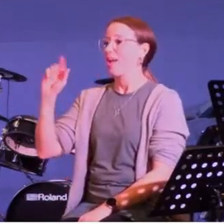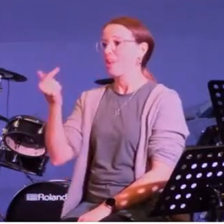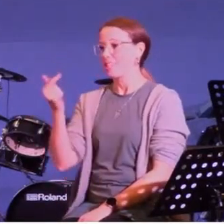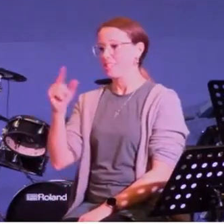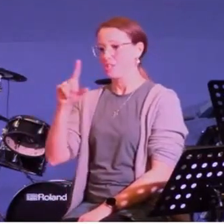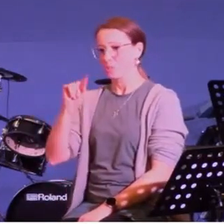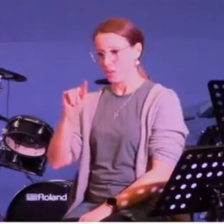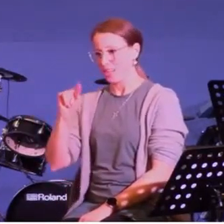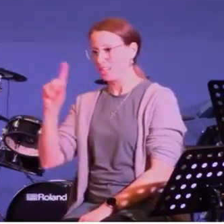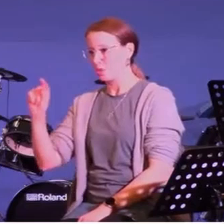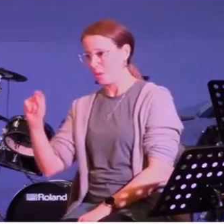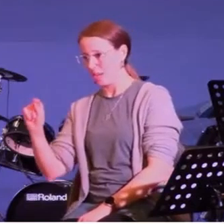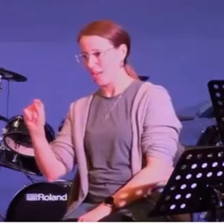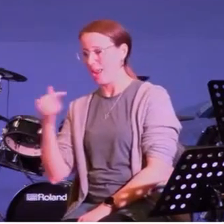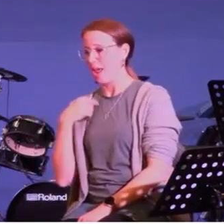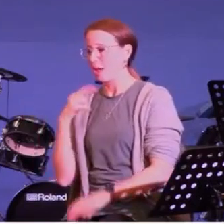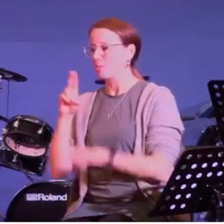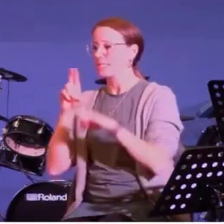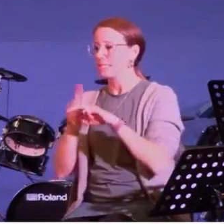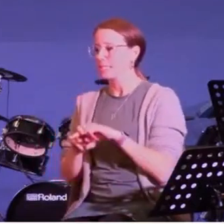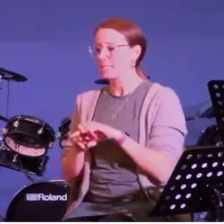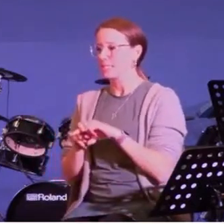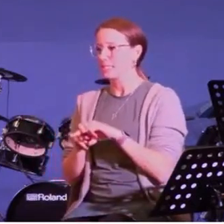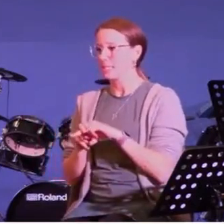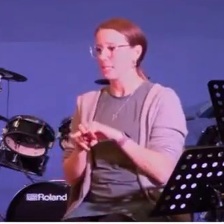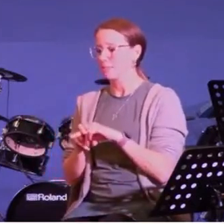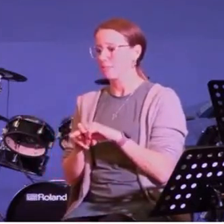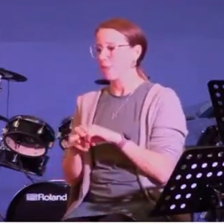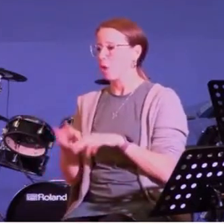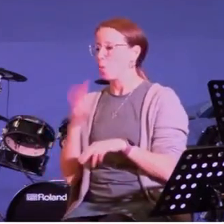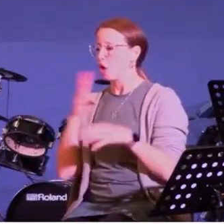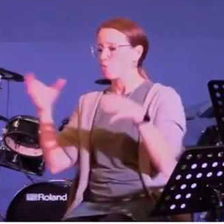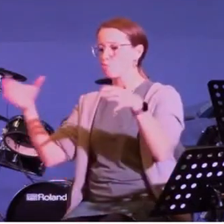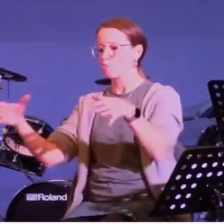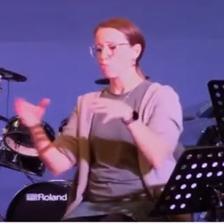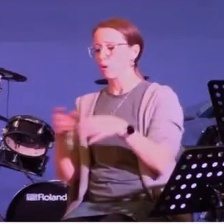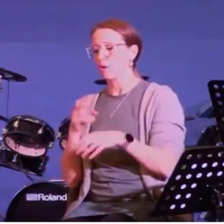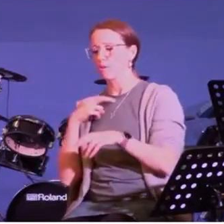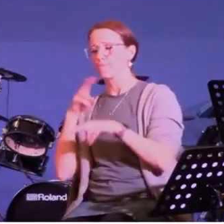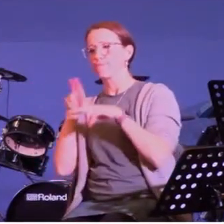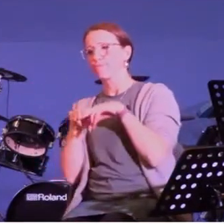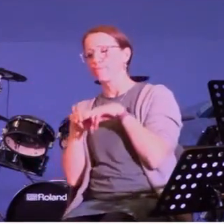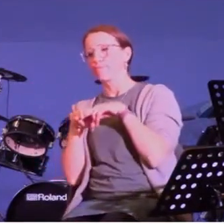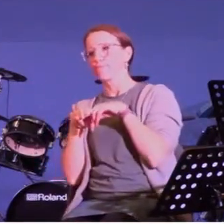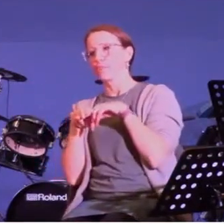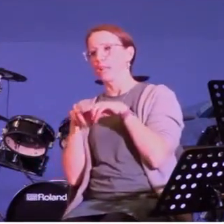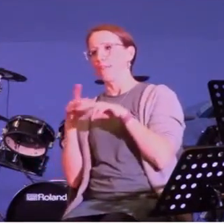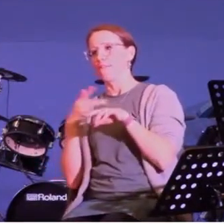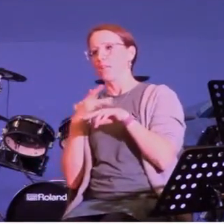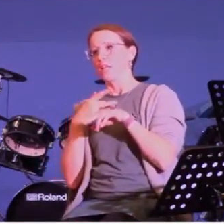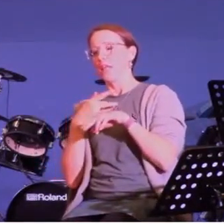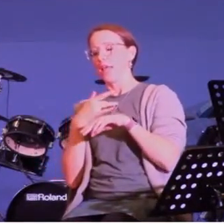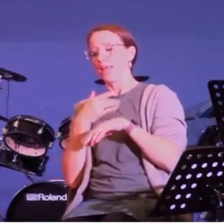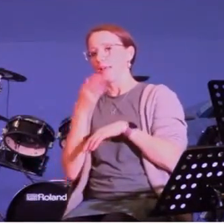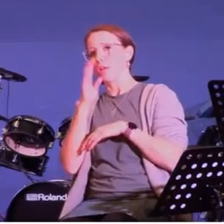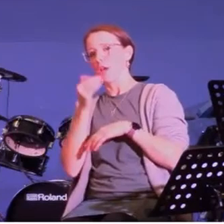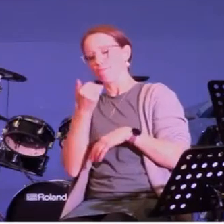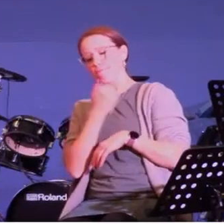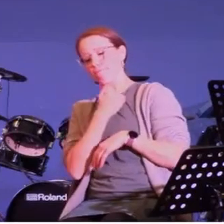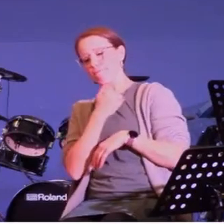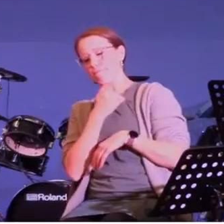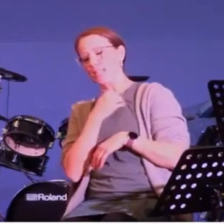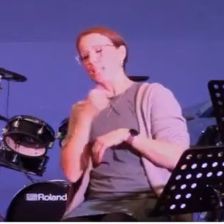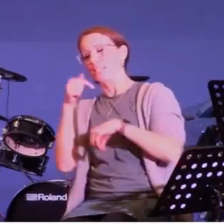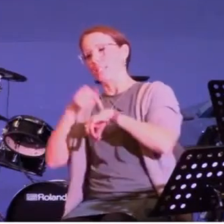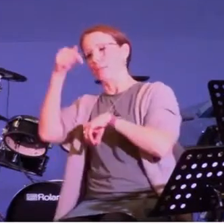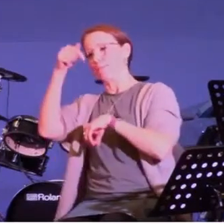I was on vacation sitting by a lake, and I just had this stirring that I knew that, you know what, it's time. It's time. And